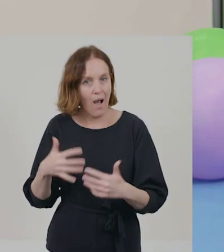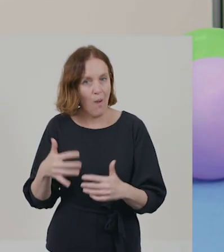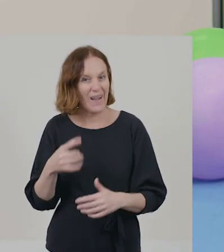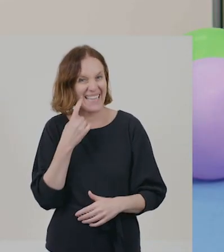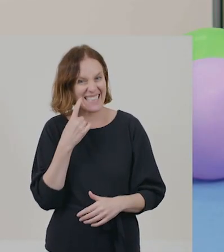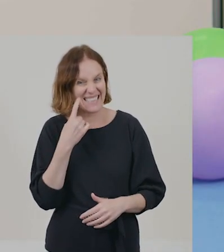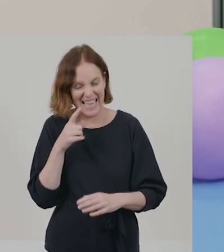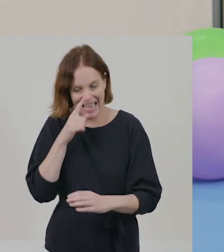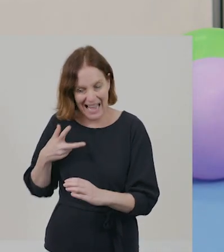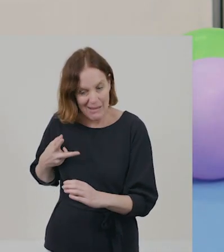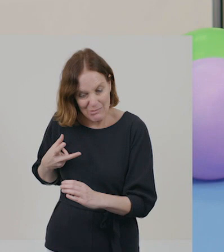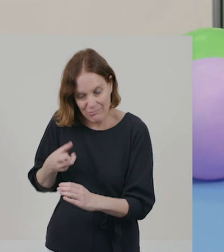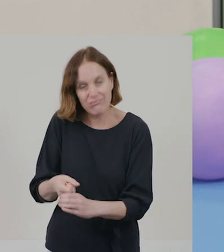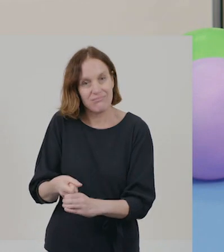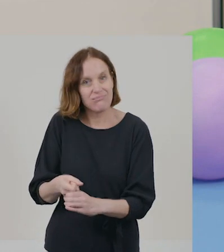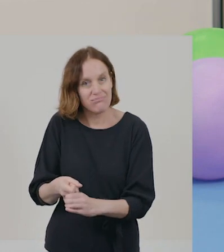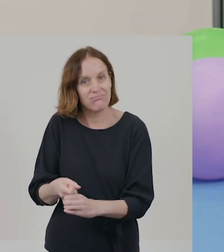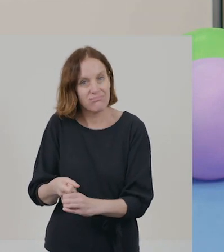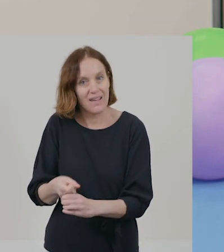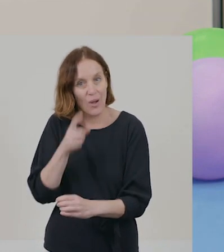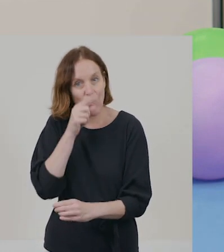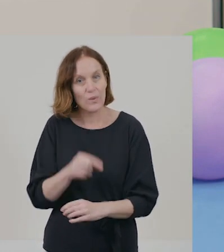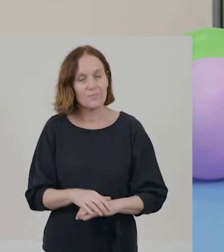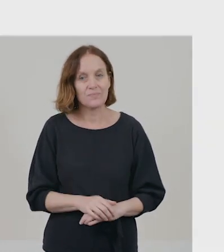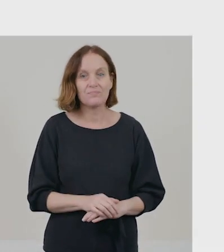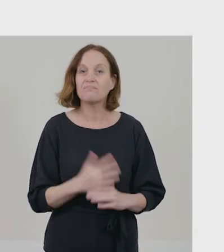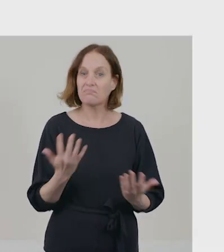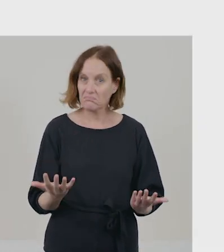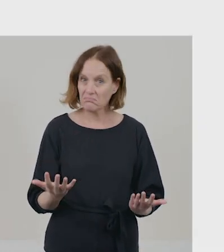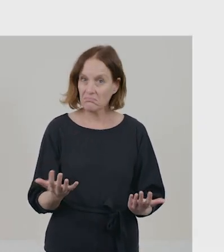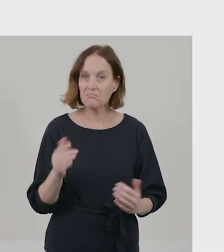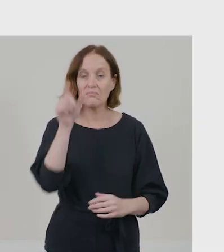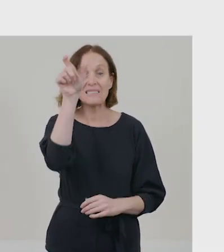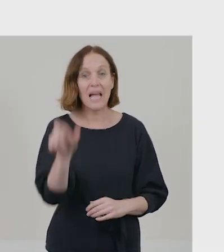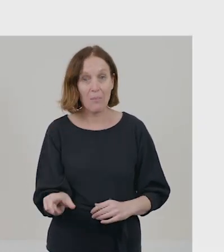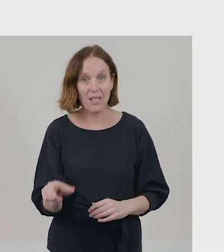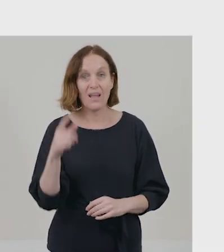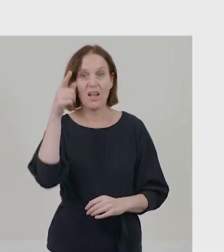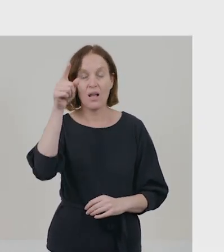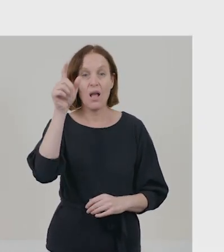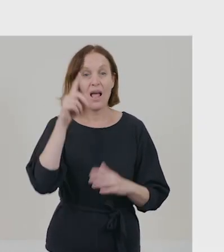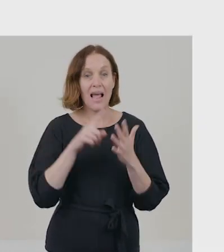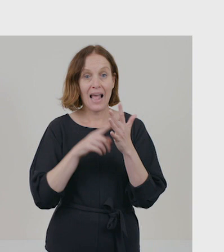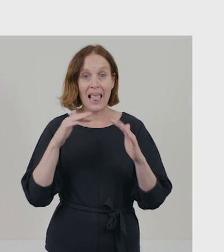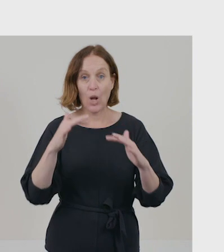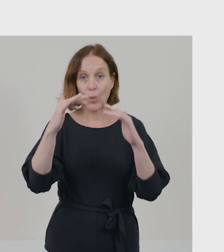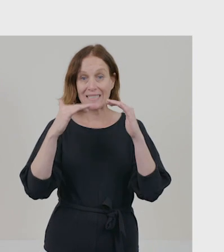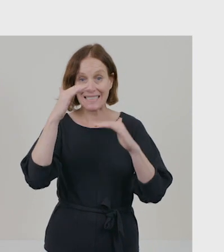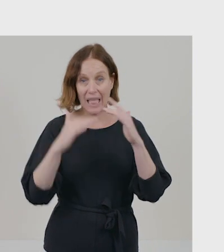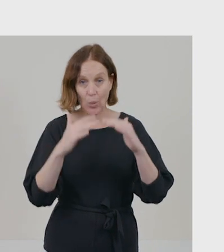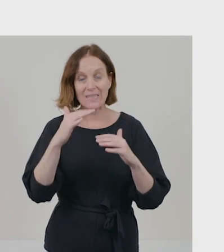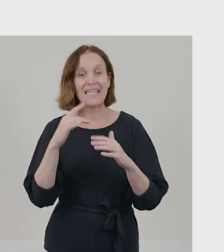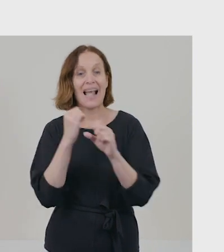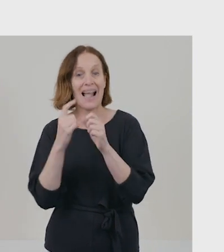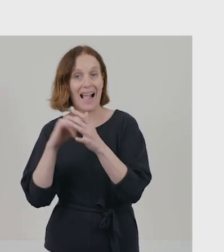Wow, that was easy. I could easily push the plunger down the tube. So our table now shows us that both liquids and